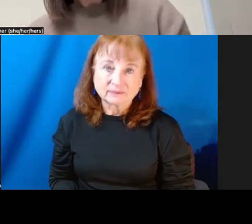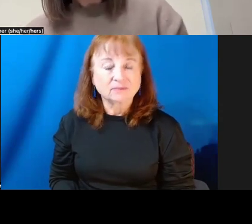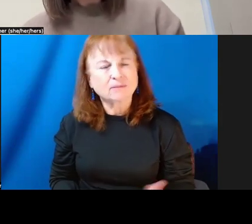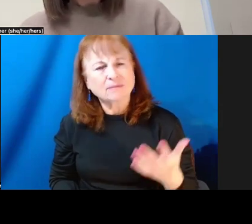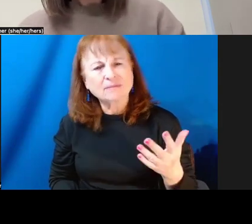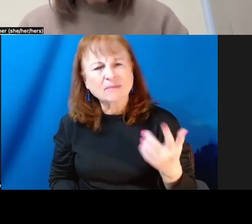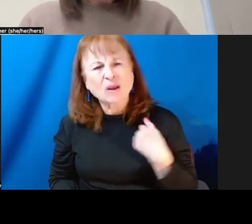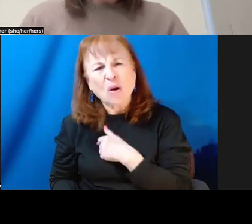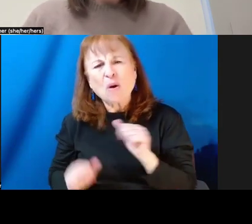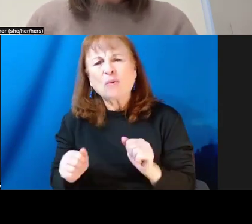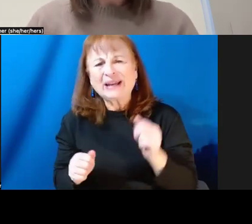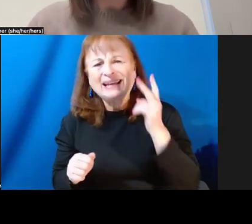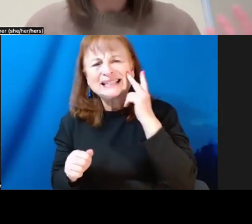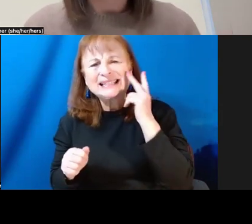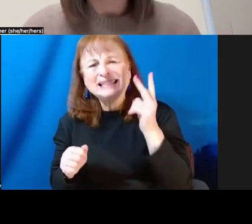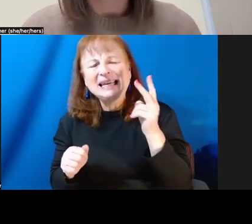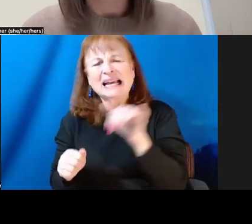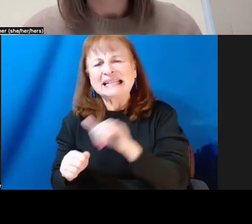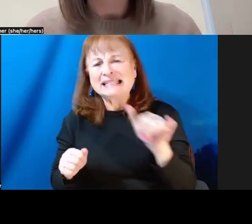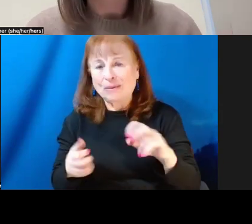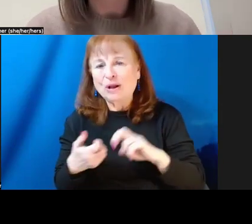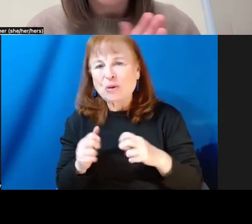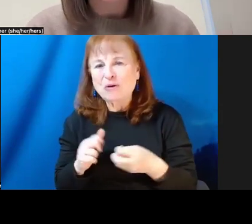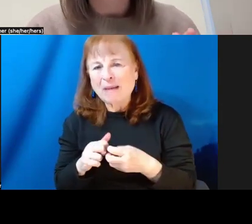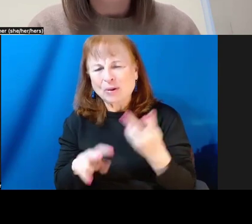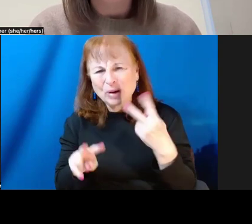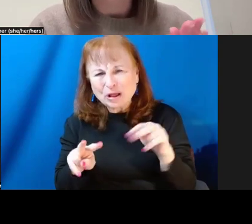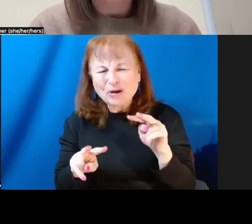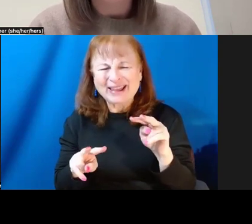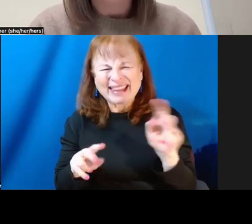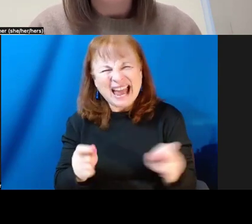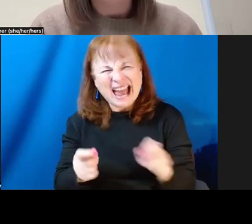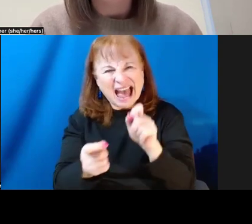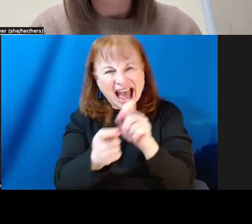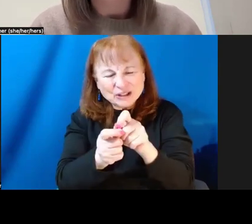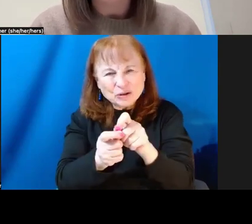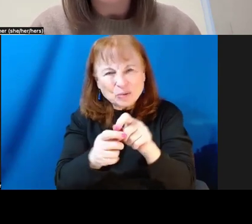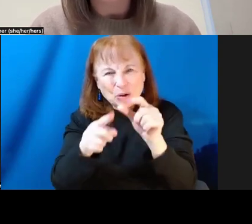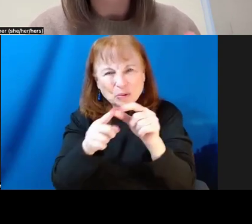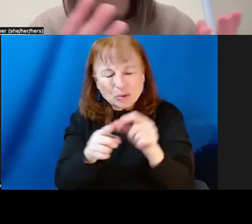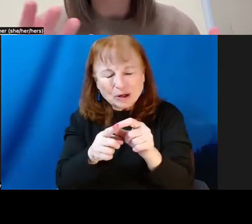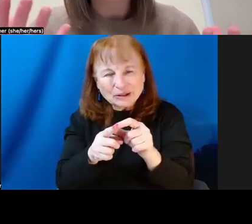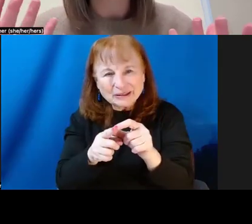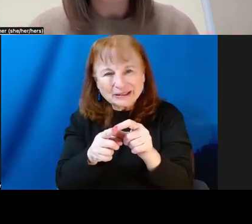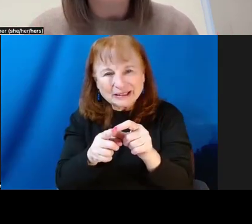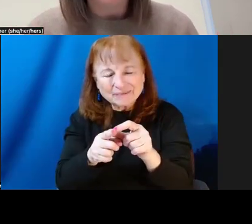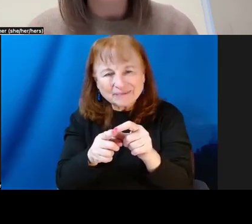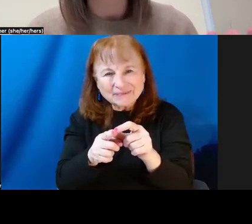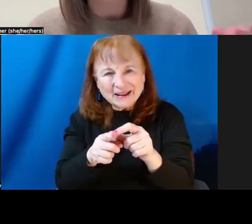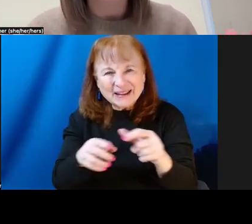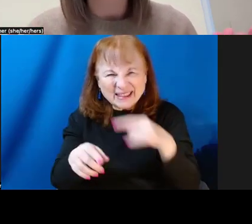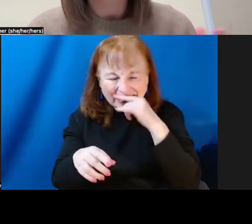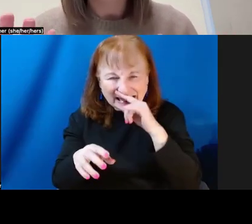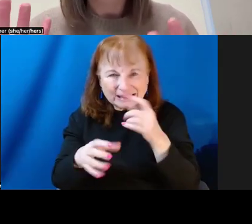So we can see a similar problem when we look at the actual words produced by beginning communicators. There's this